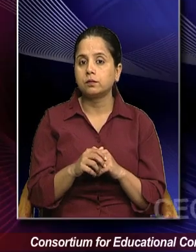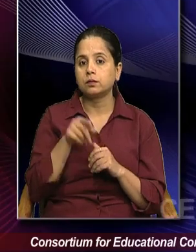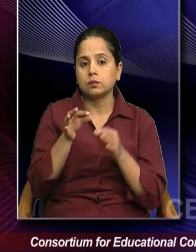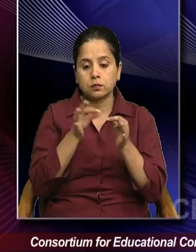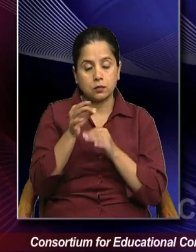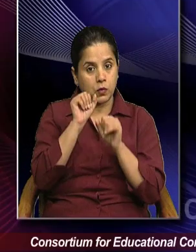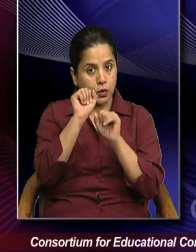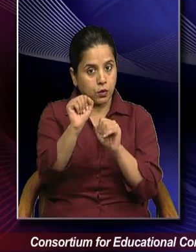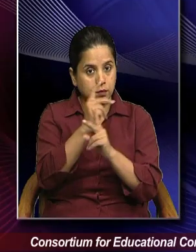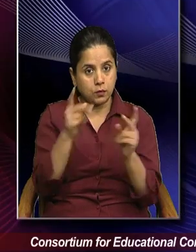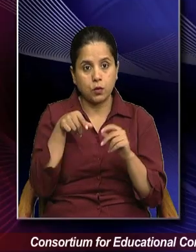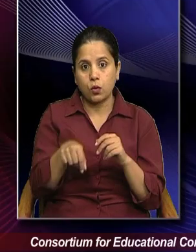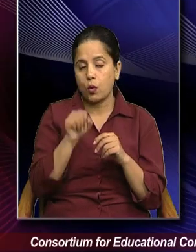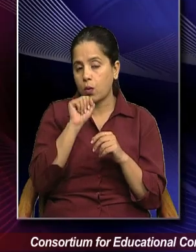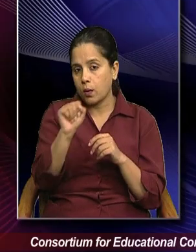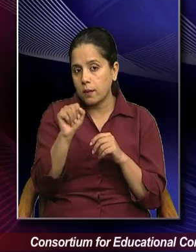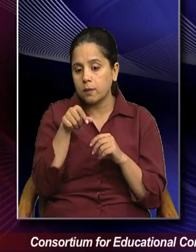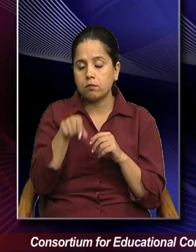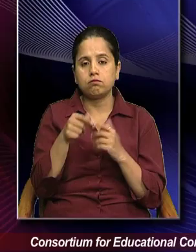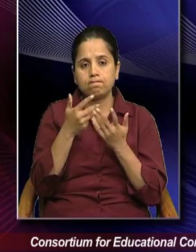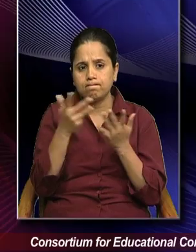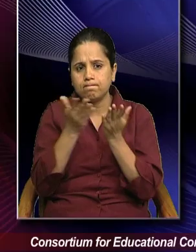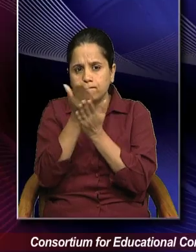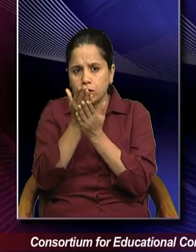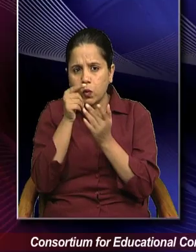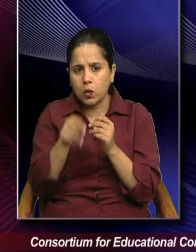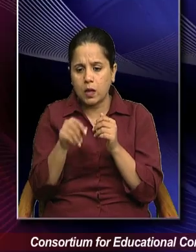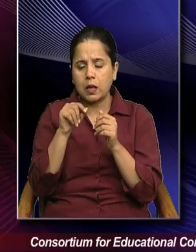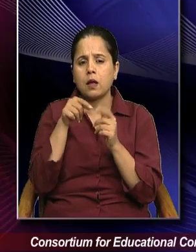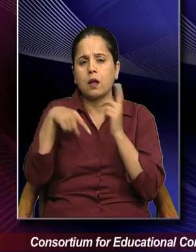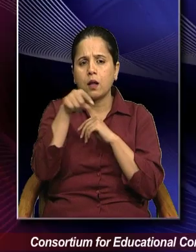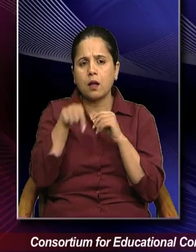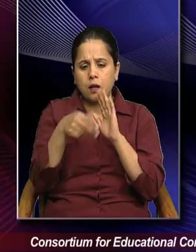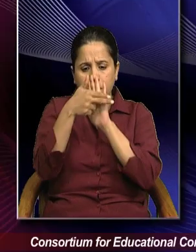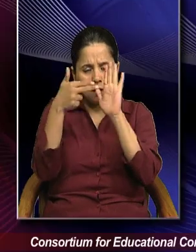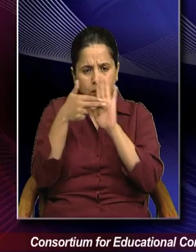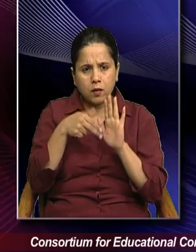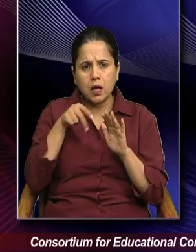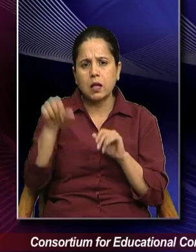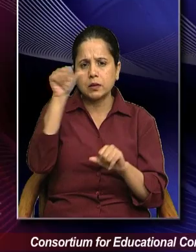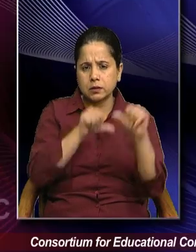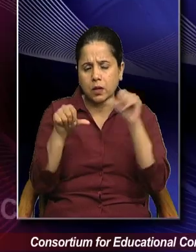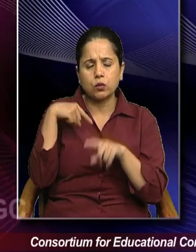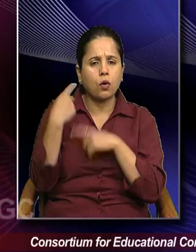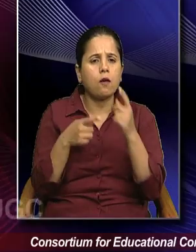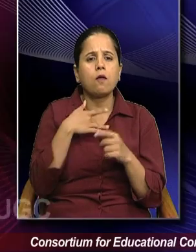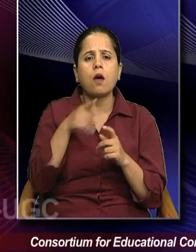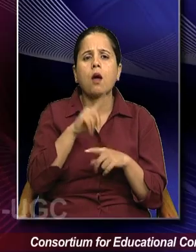explain your things. So, label uncertainty clarity. Science is often